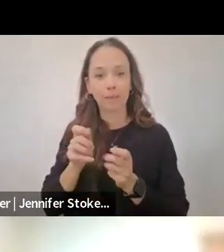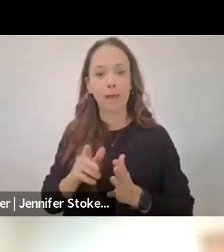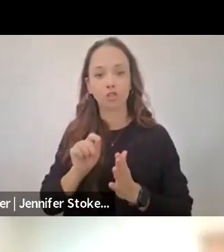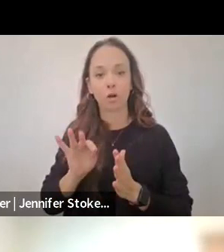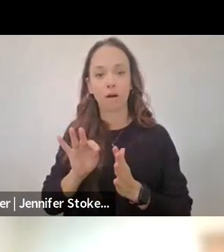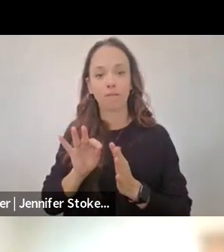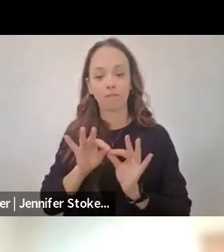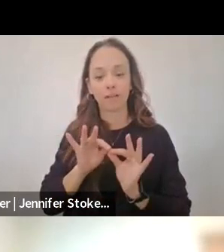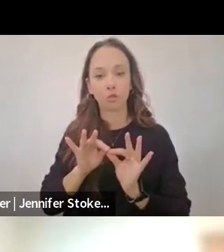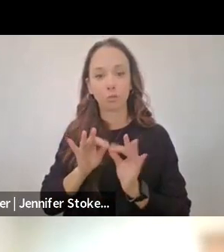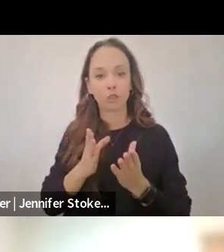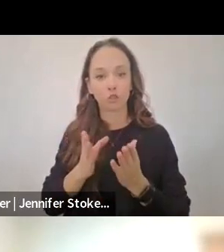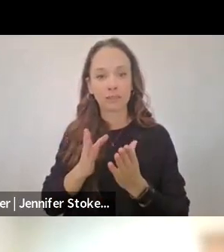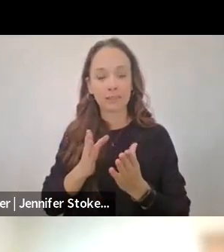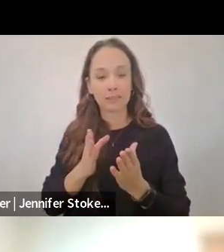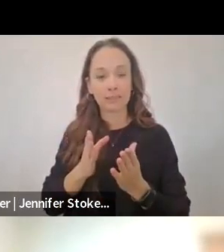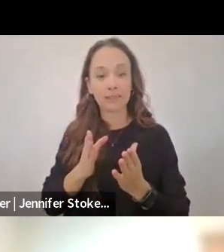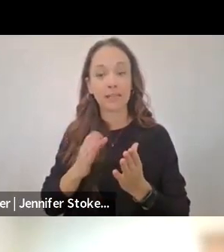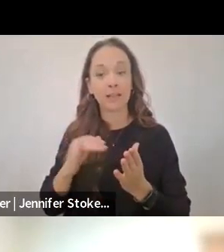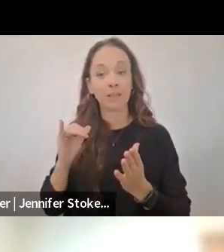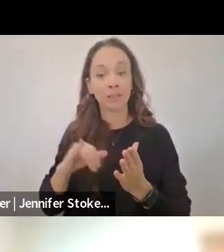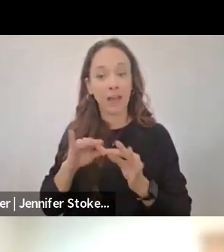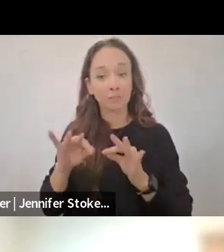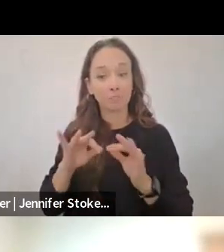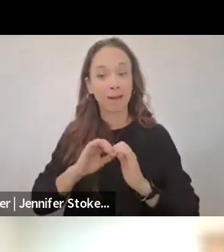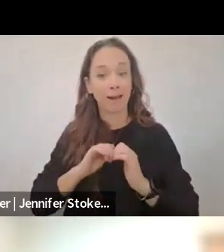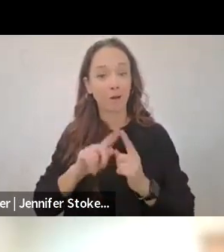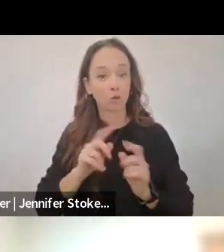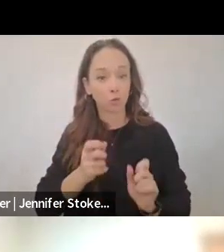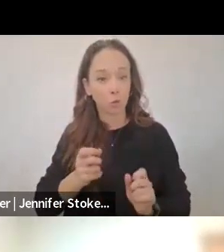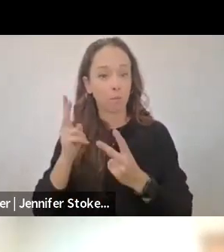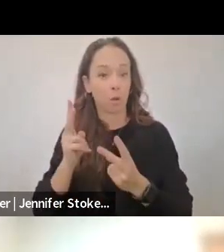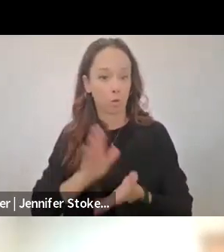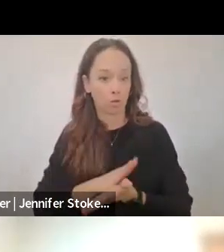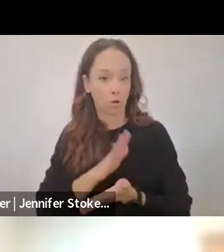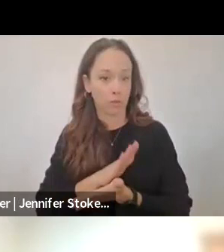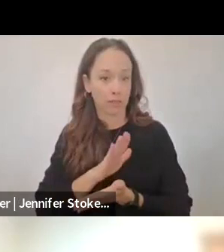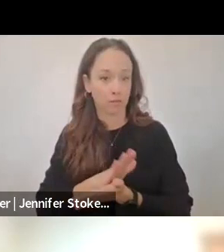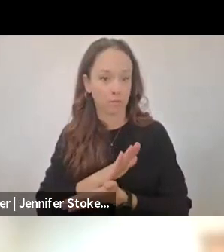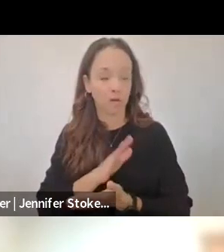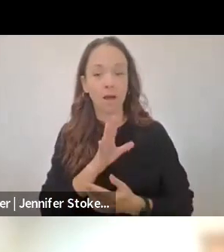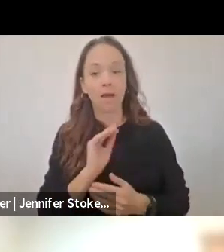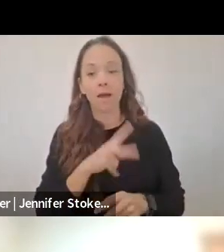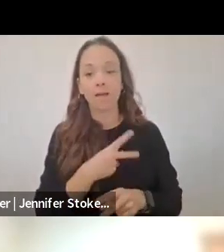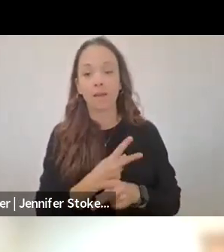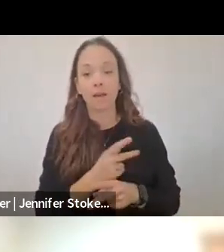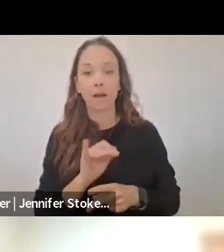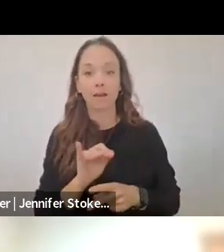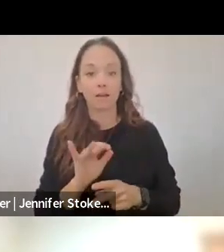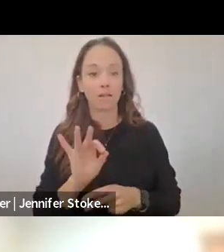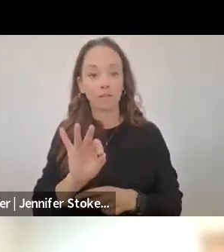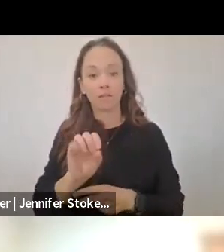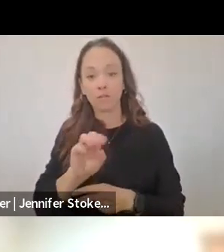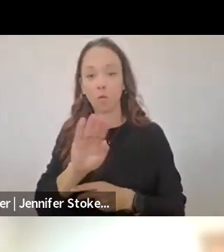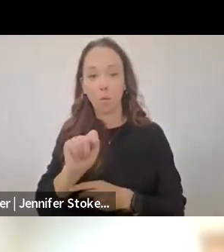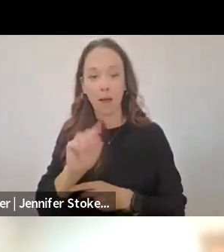services on how to actually upload a document and the type of formats that we wanted